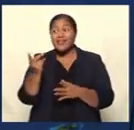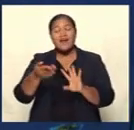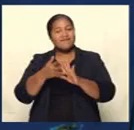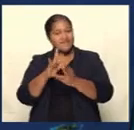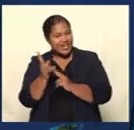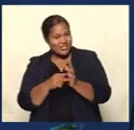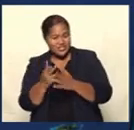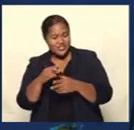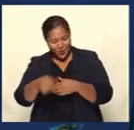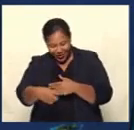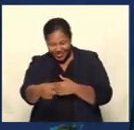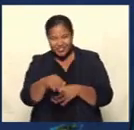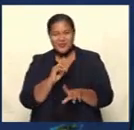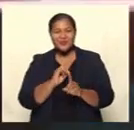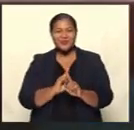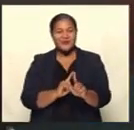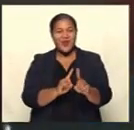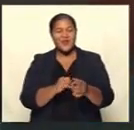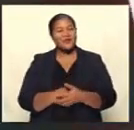follow.